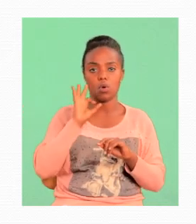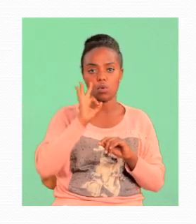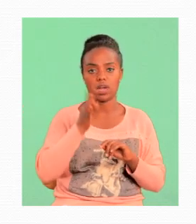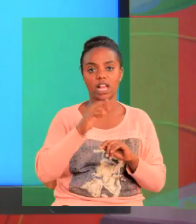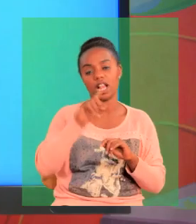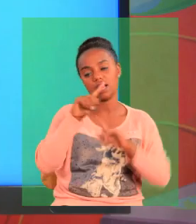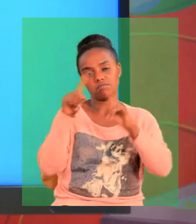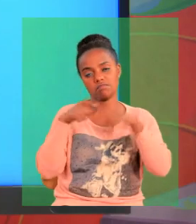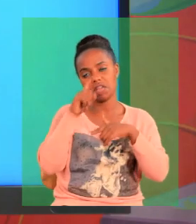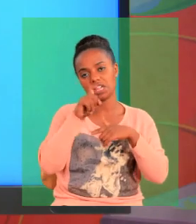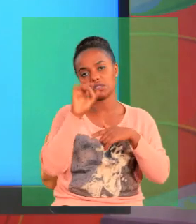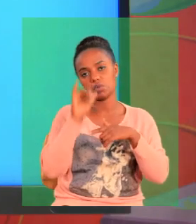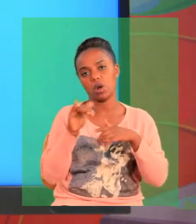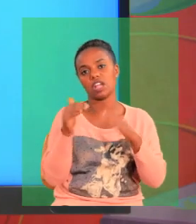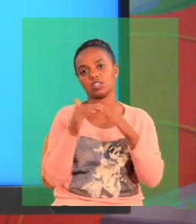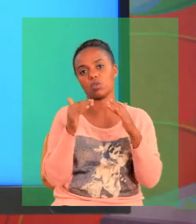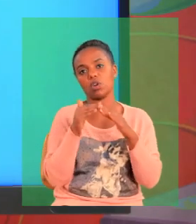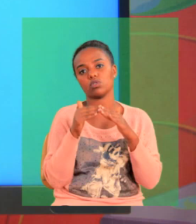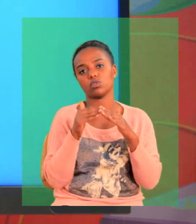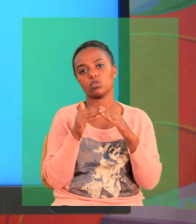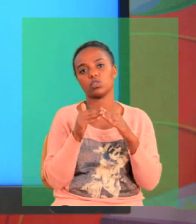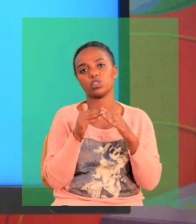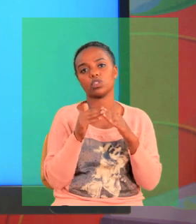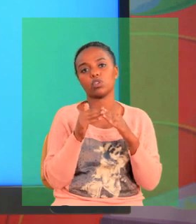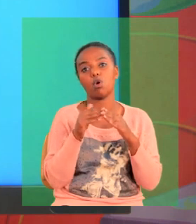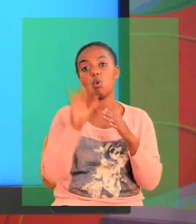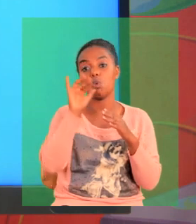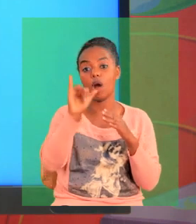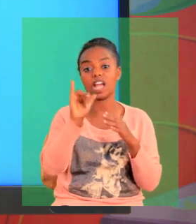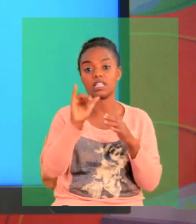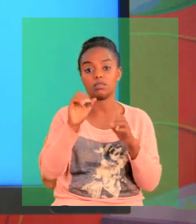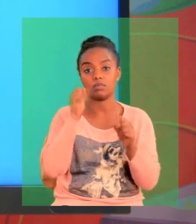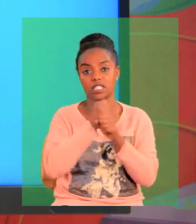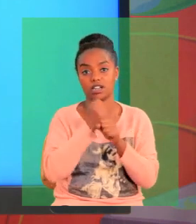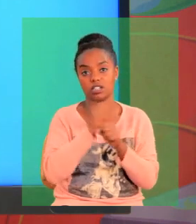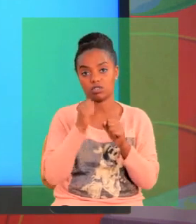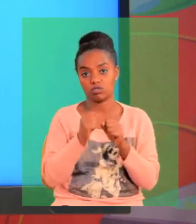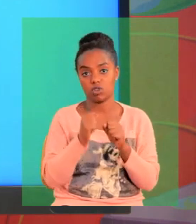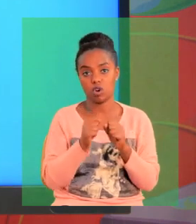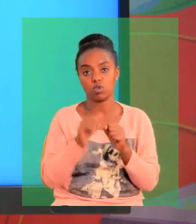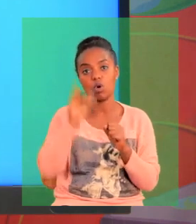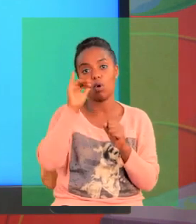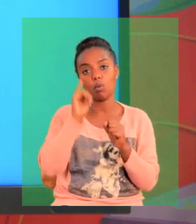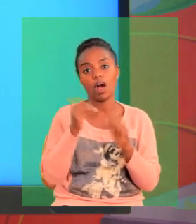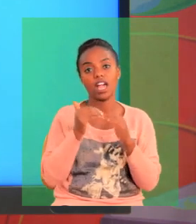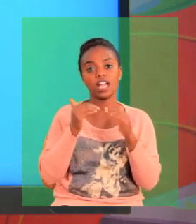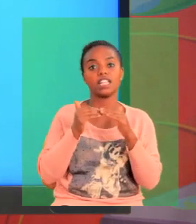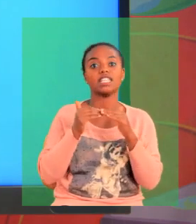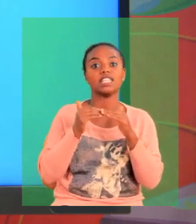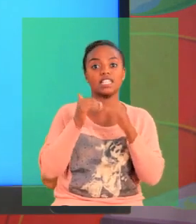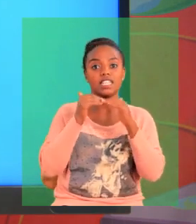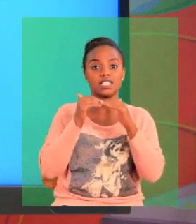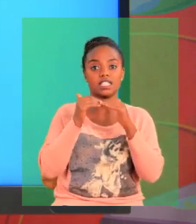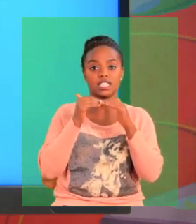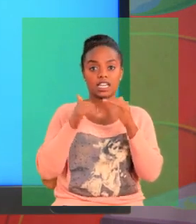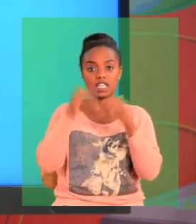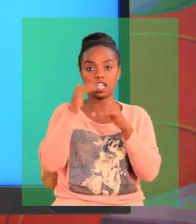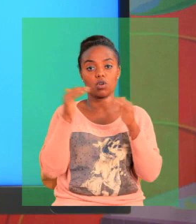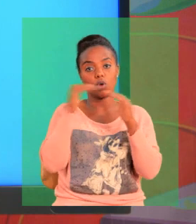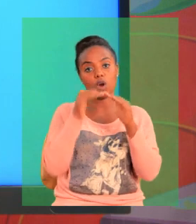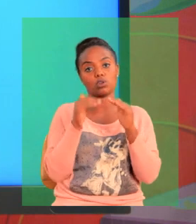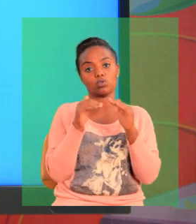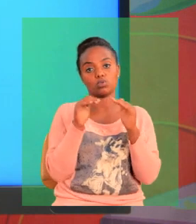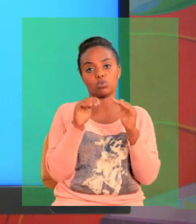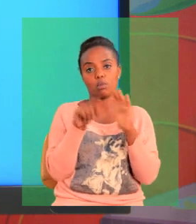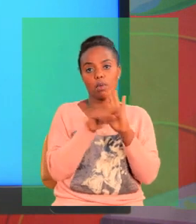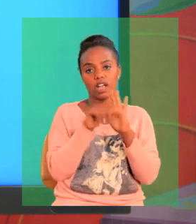pair xy such that you can solve for y here. Y is less than or equal to x minus 3. When you solve for y, you will